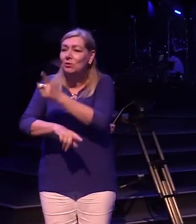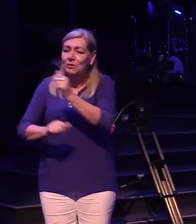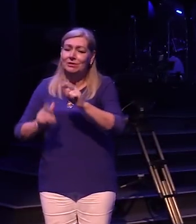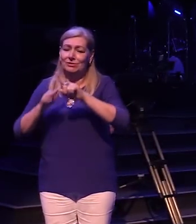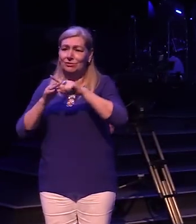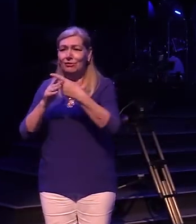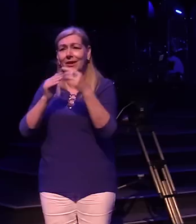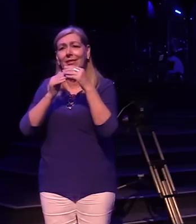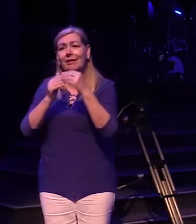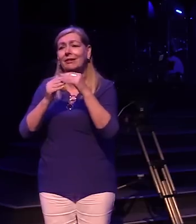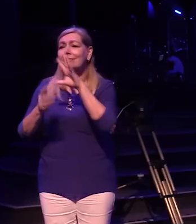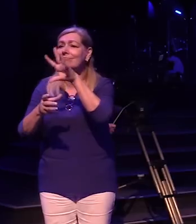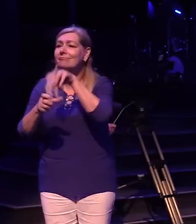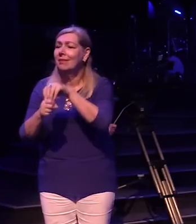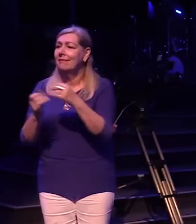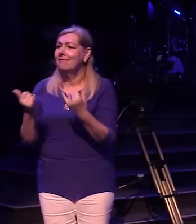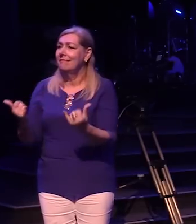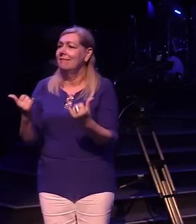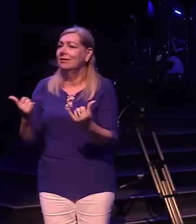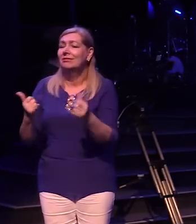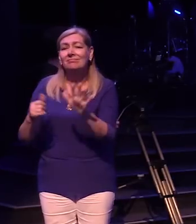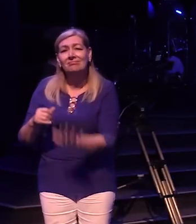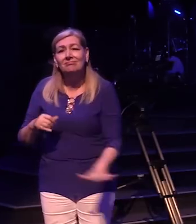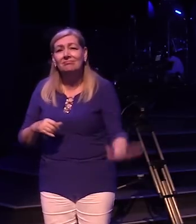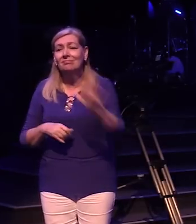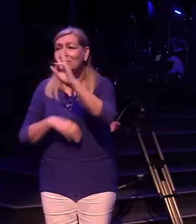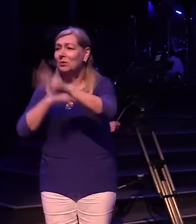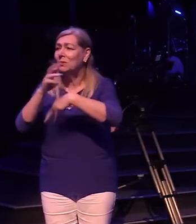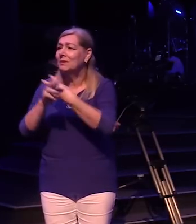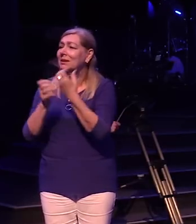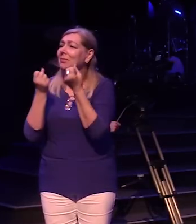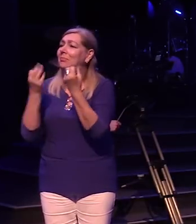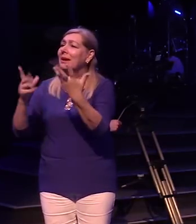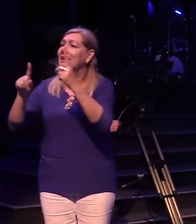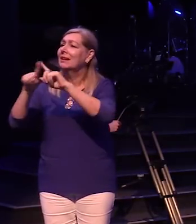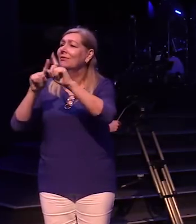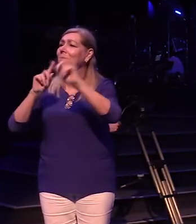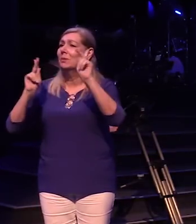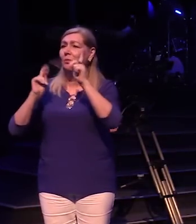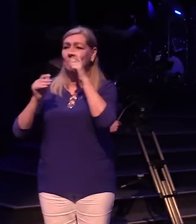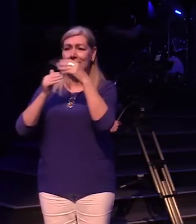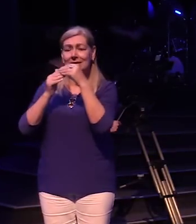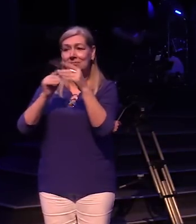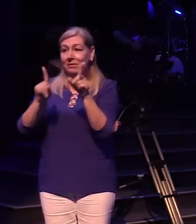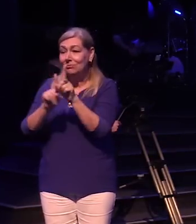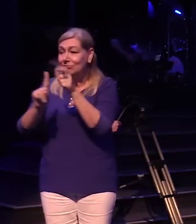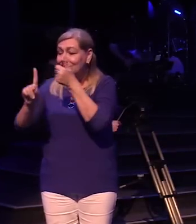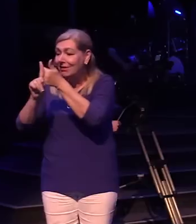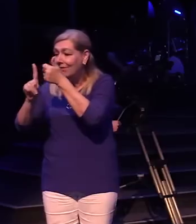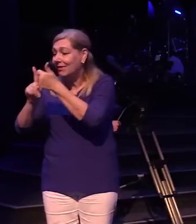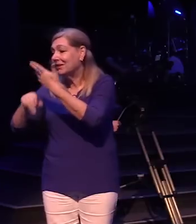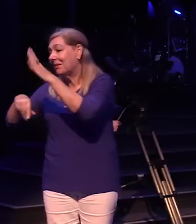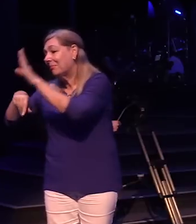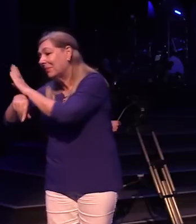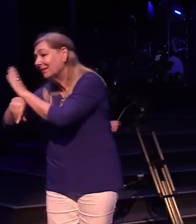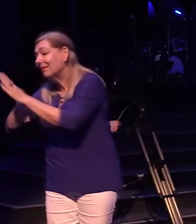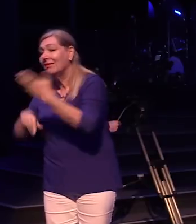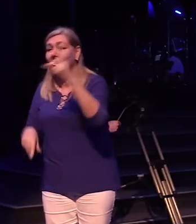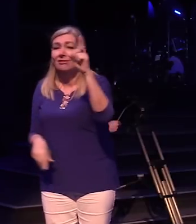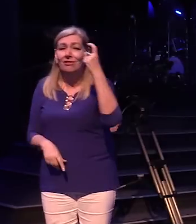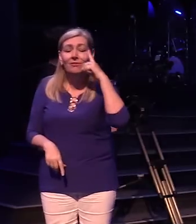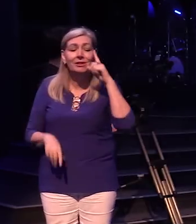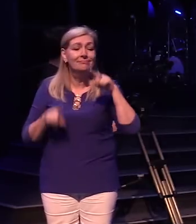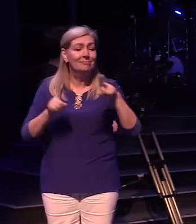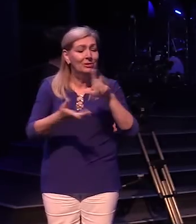are. All across the world, there are hundreds of thousands of leaders like you in business, in government, in